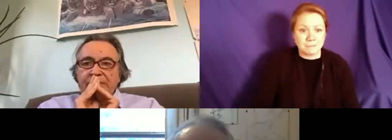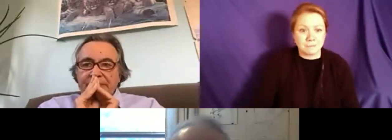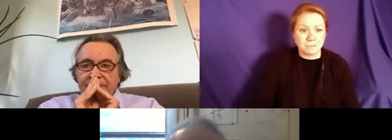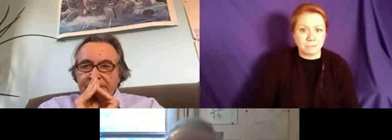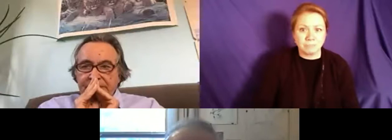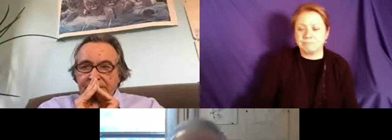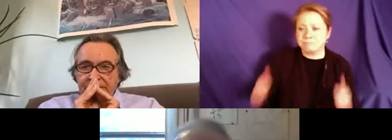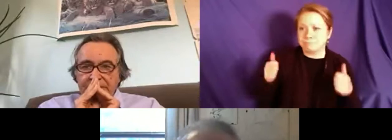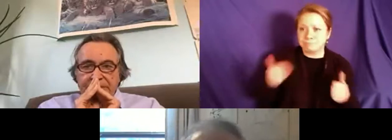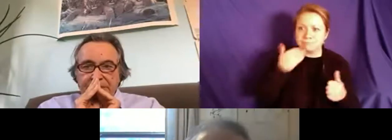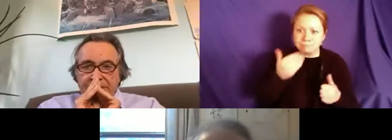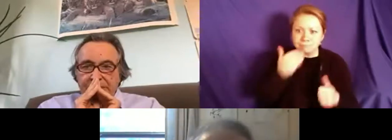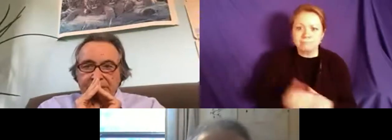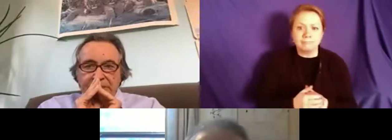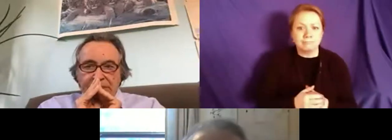Great, thank you.